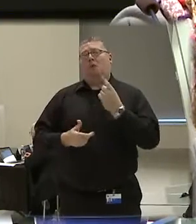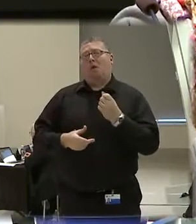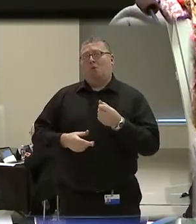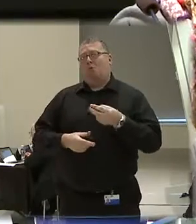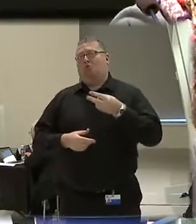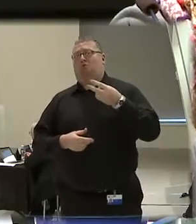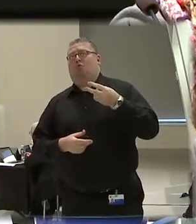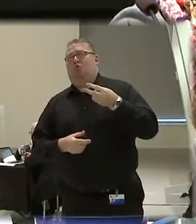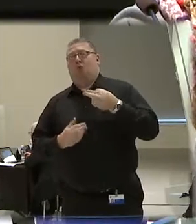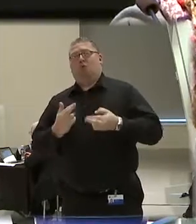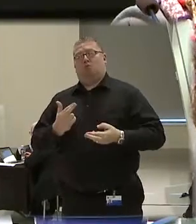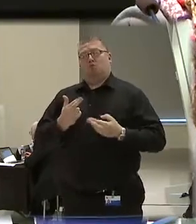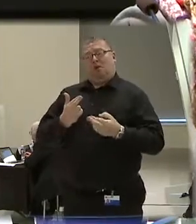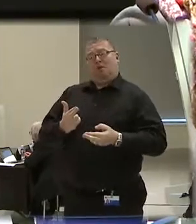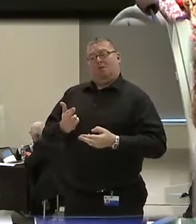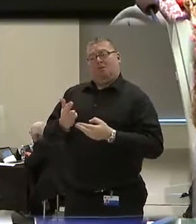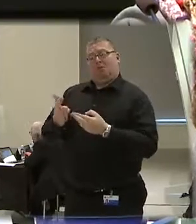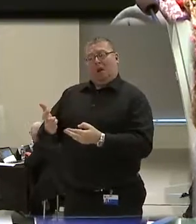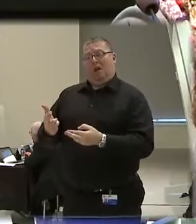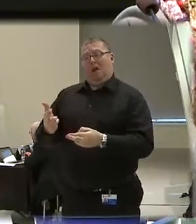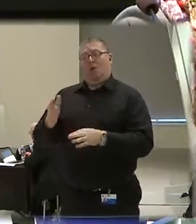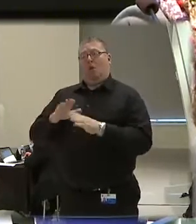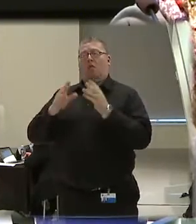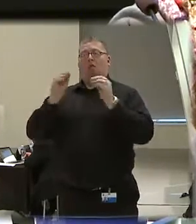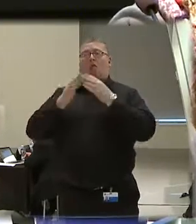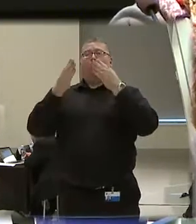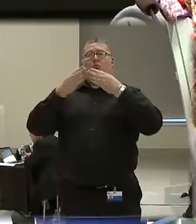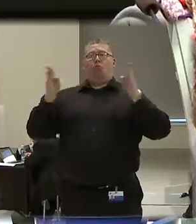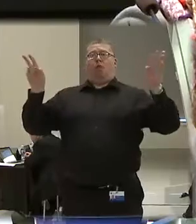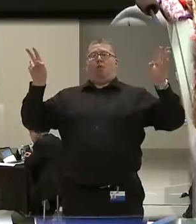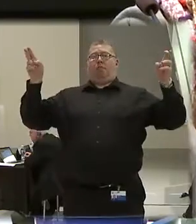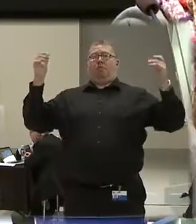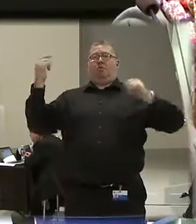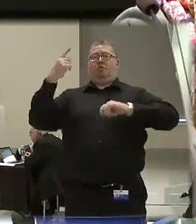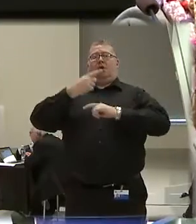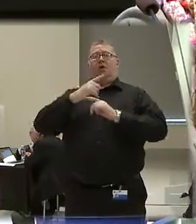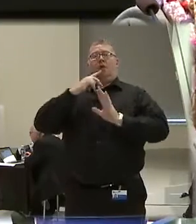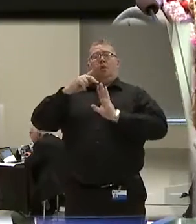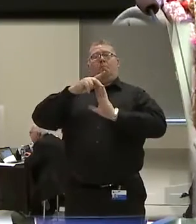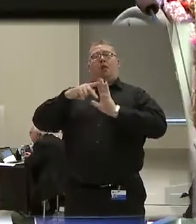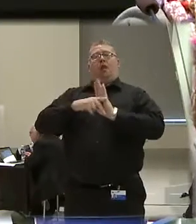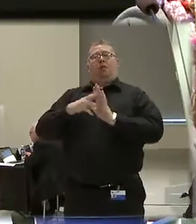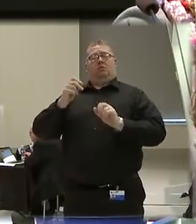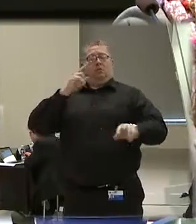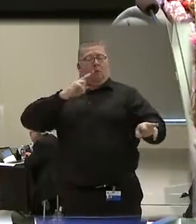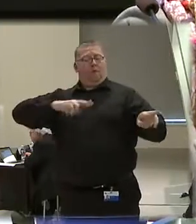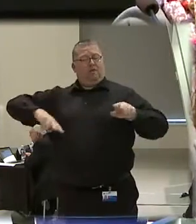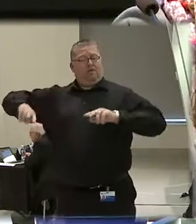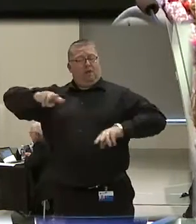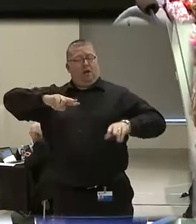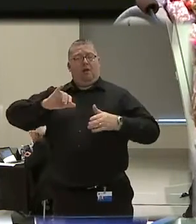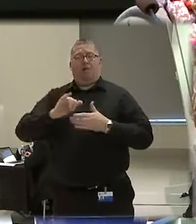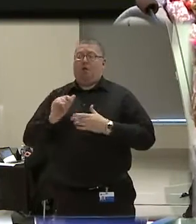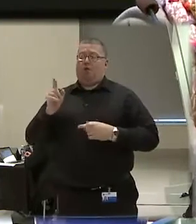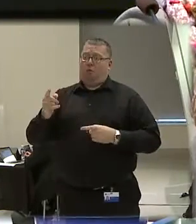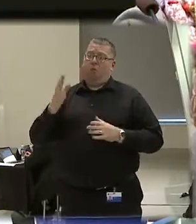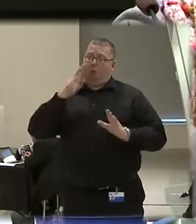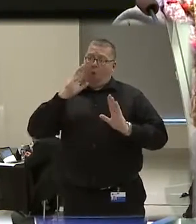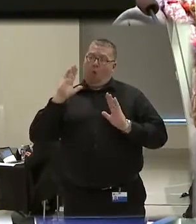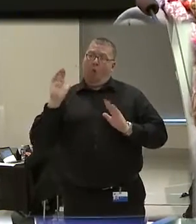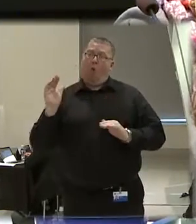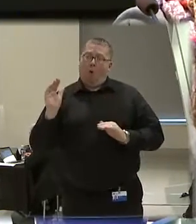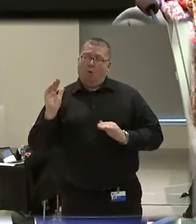two recommendations on the broader theme of today, which is policy and oversight, that you would hope